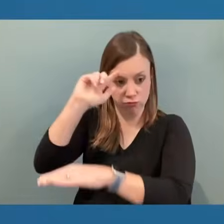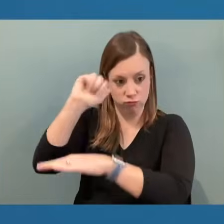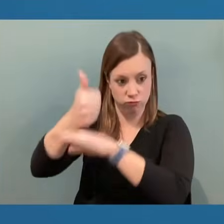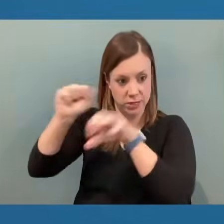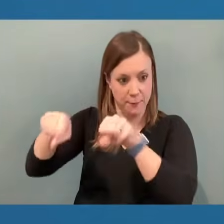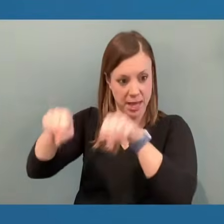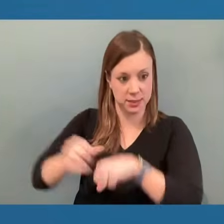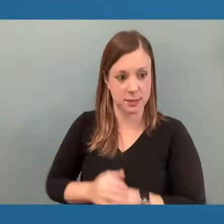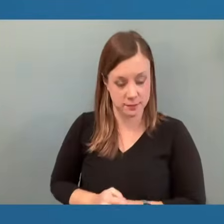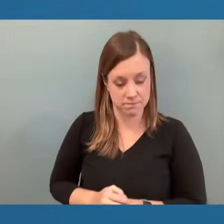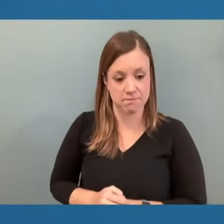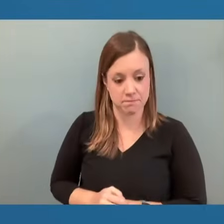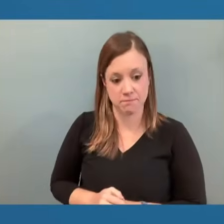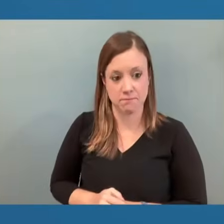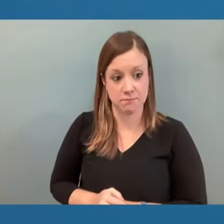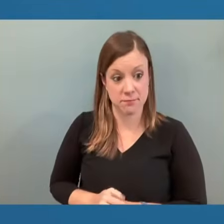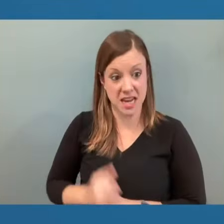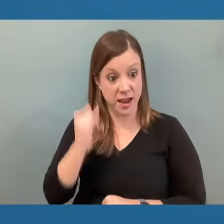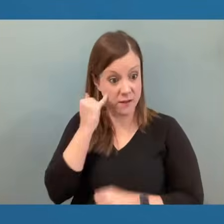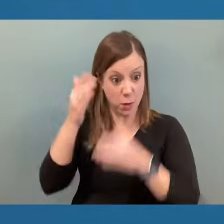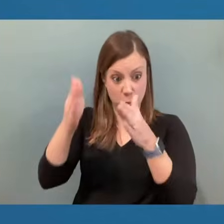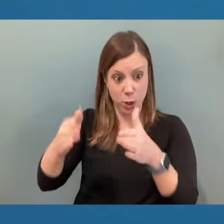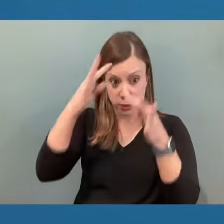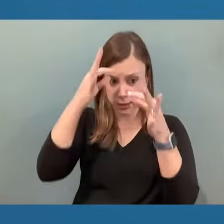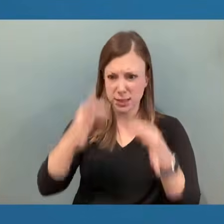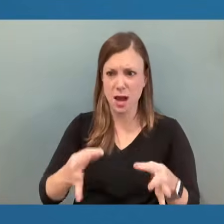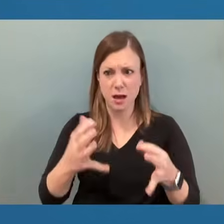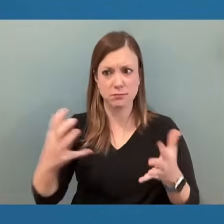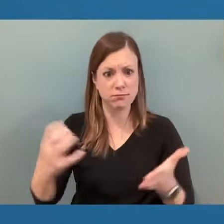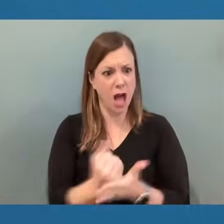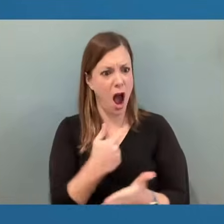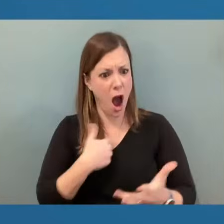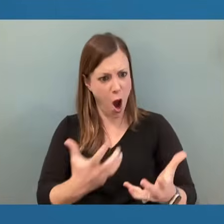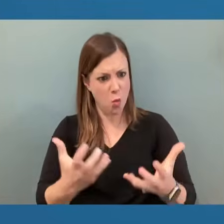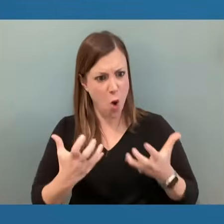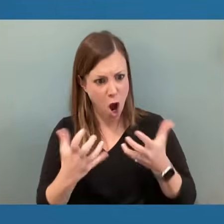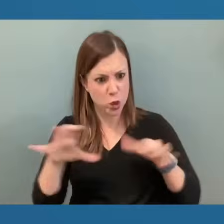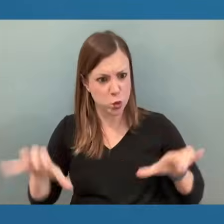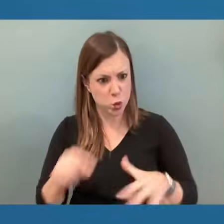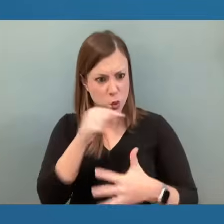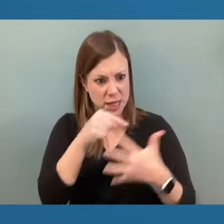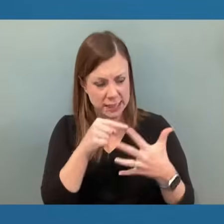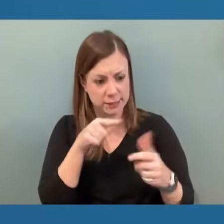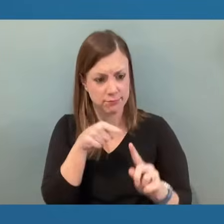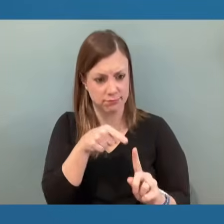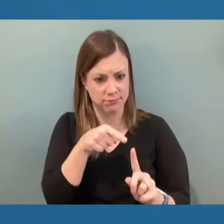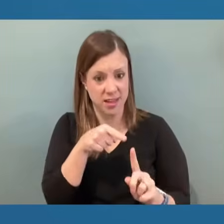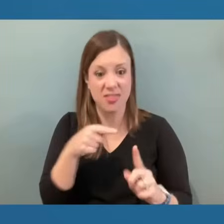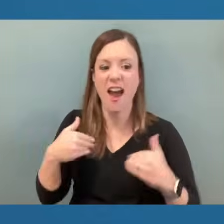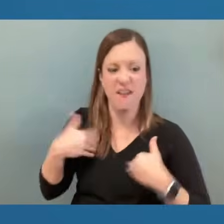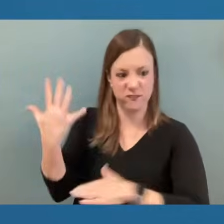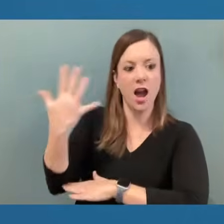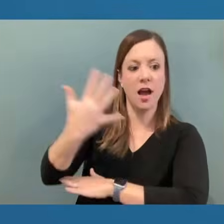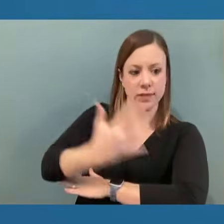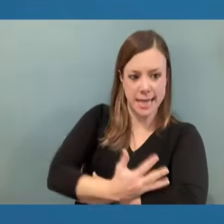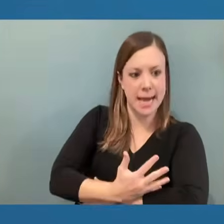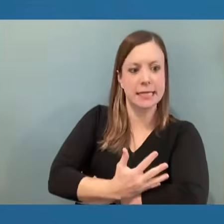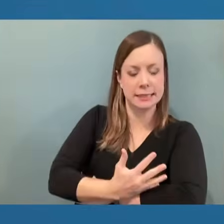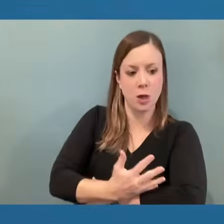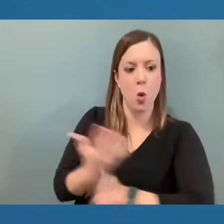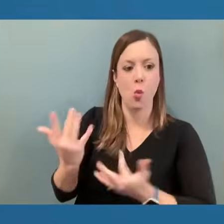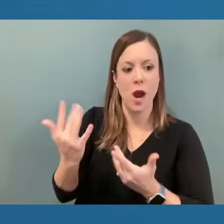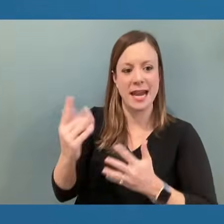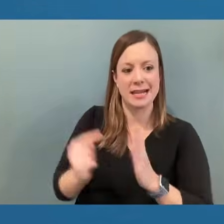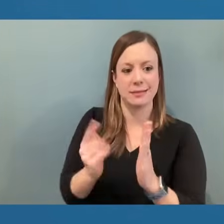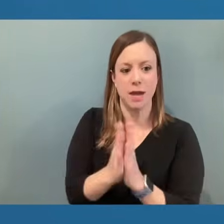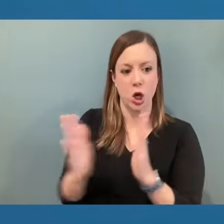someone who says, I want to do this, 5 days to say, I want to change my mind. And that's what was important